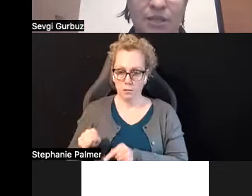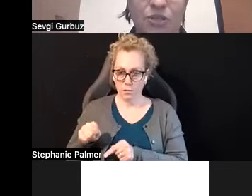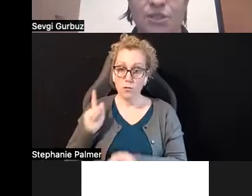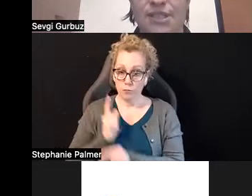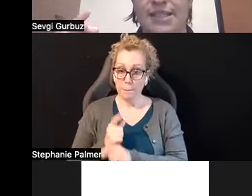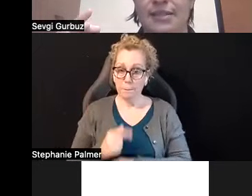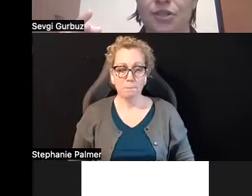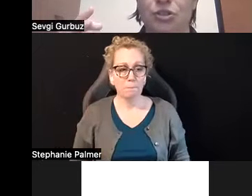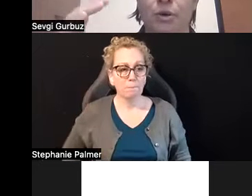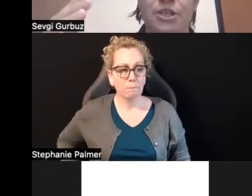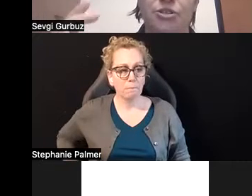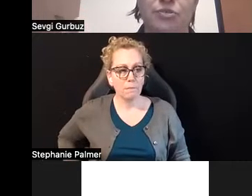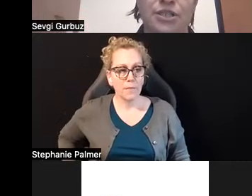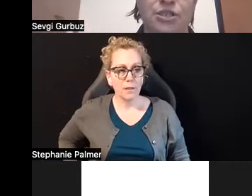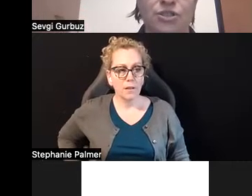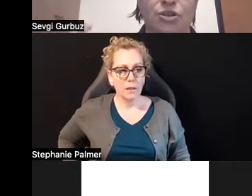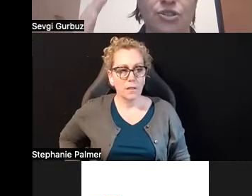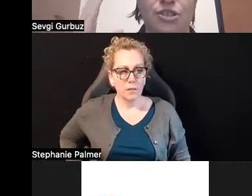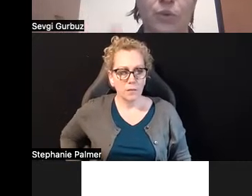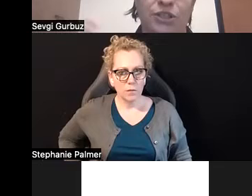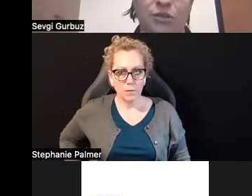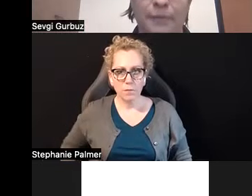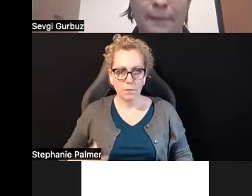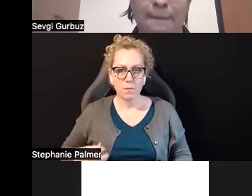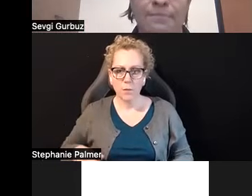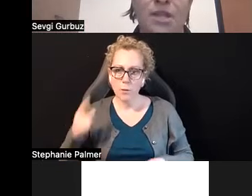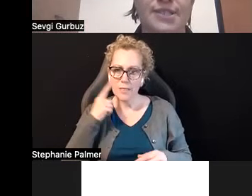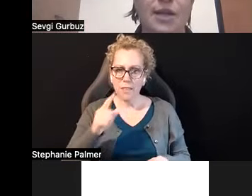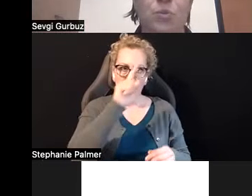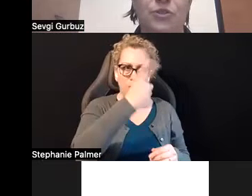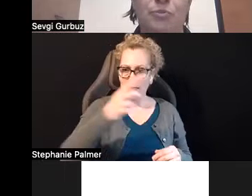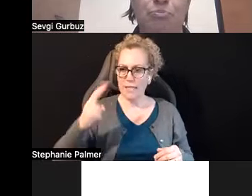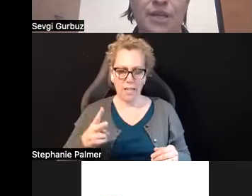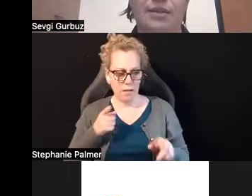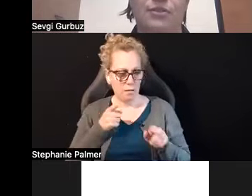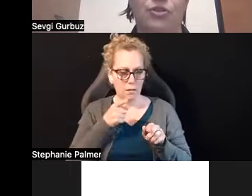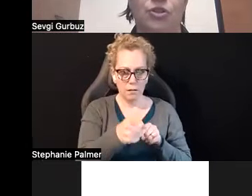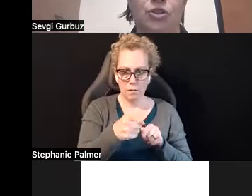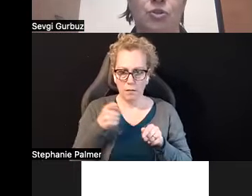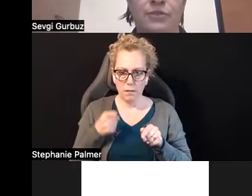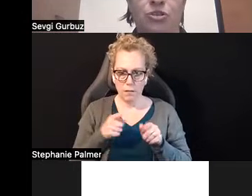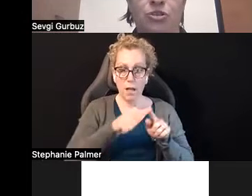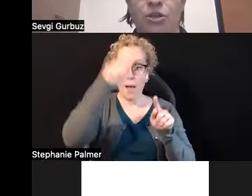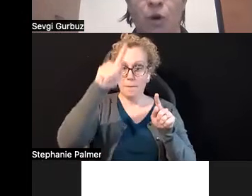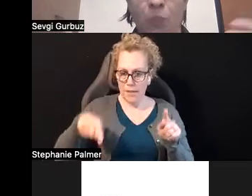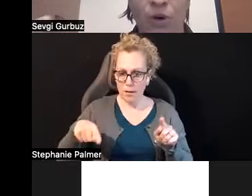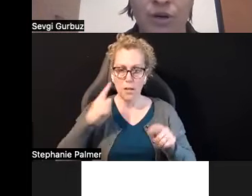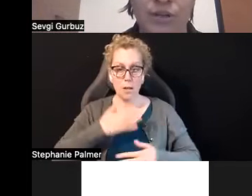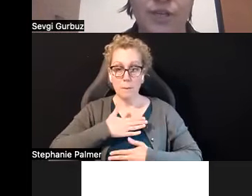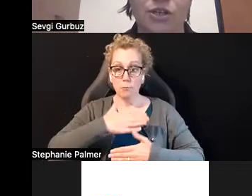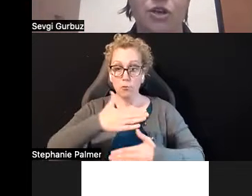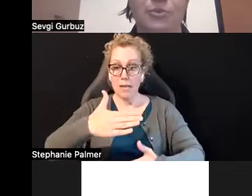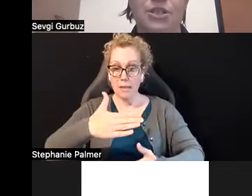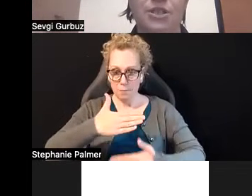peak. You can see that the dominant directions are sequential. The same with breathe. You have a dominant